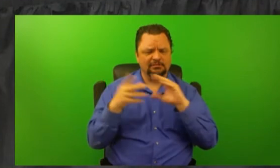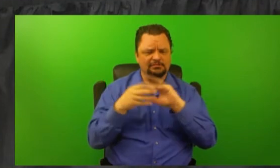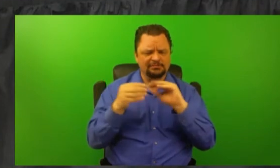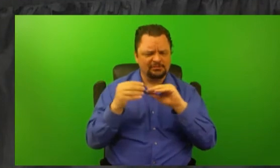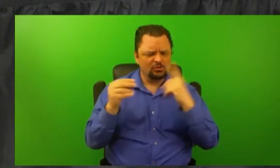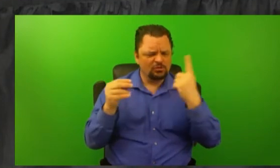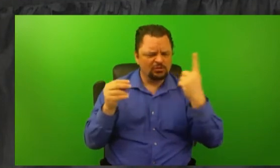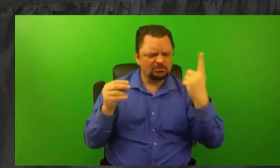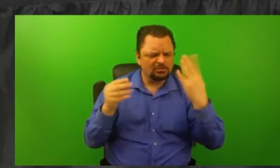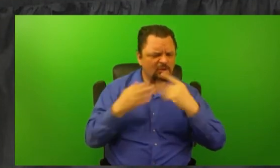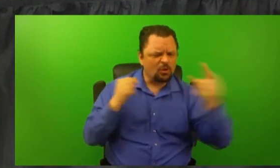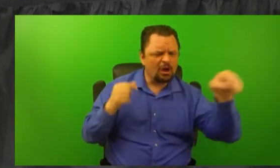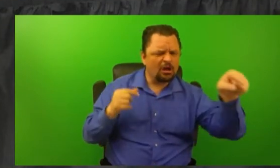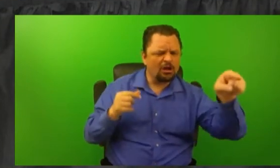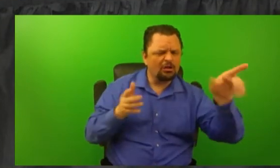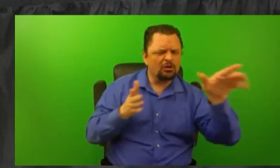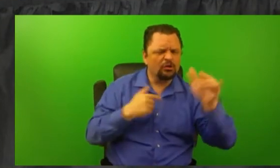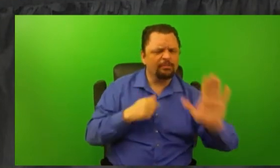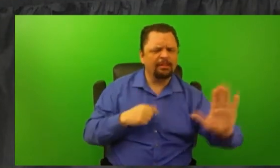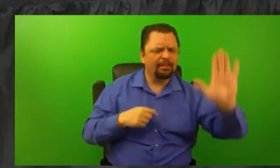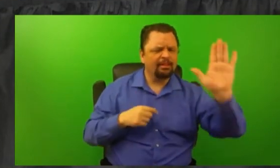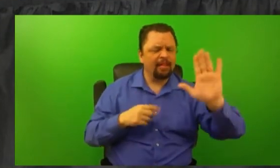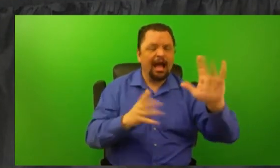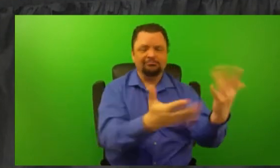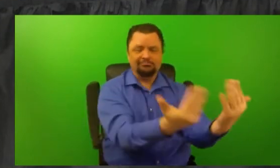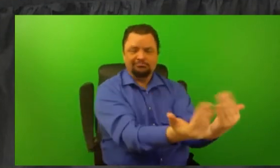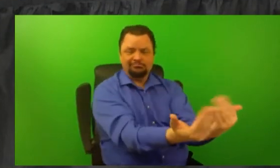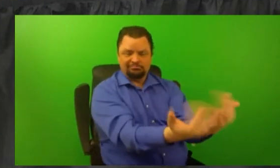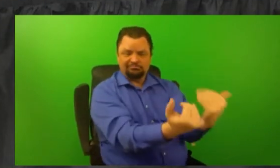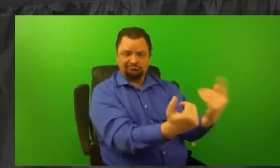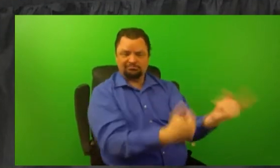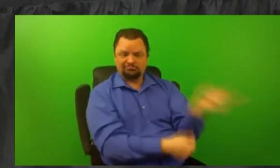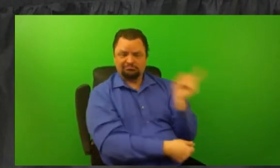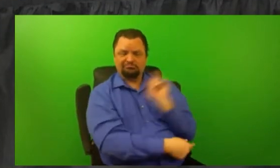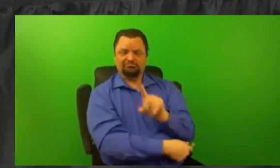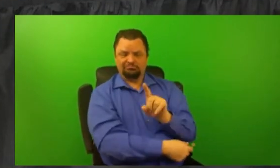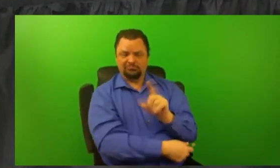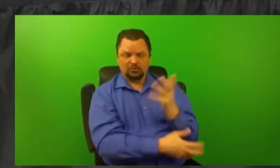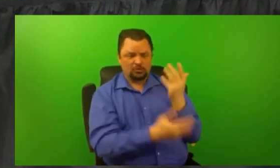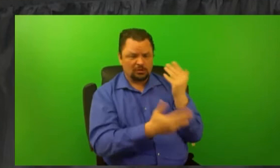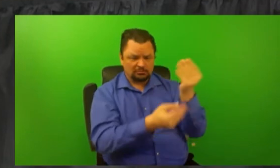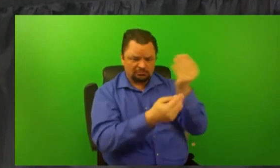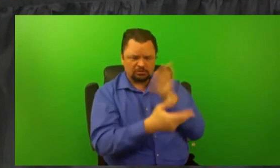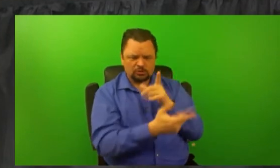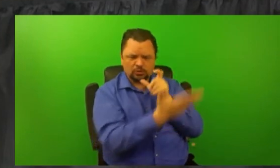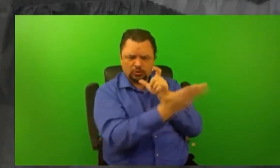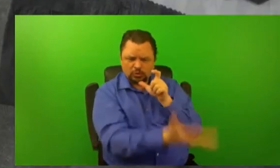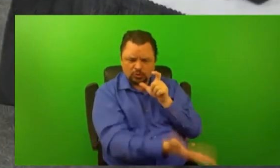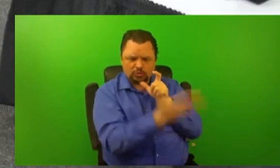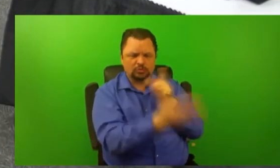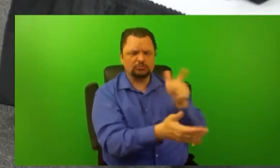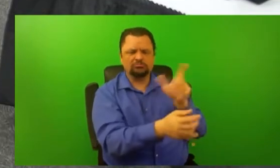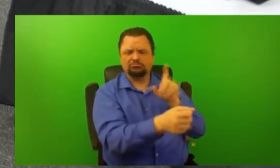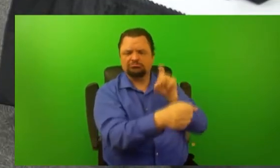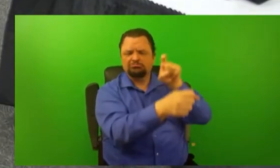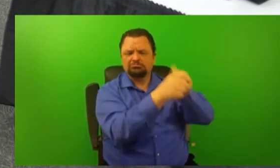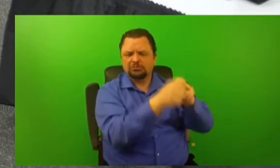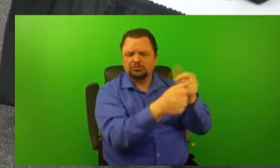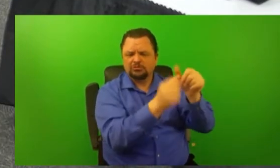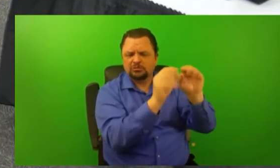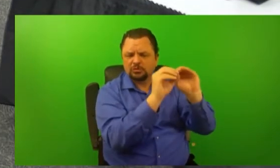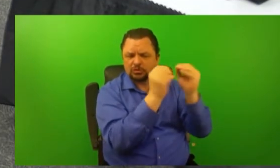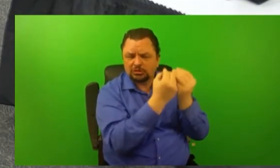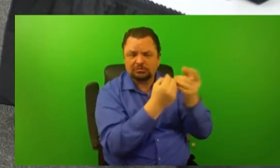please. Come up and please let us know who you are and who you're with, and if you live in El Paso County. Hi, I'm